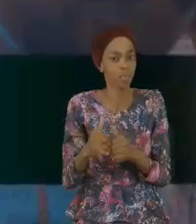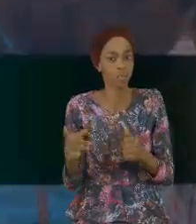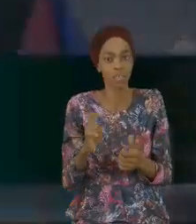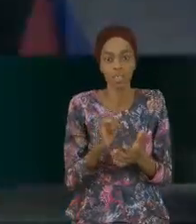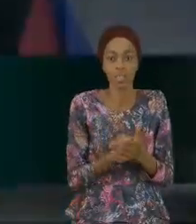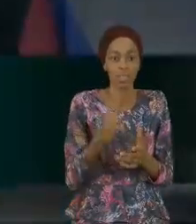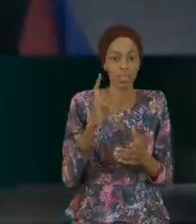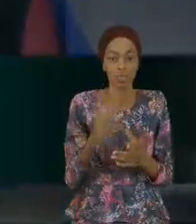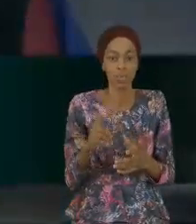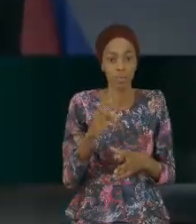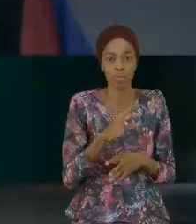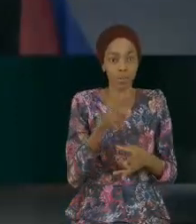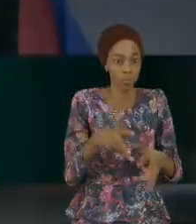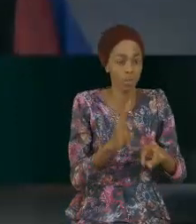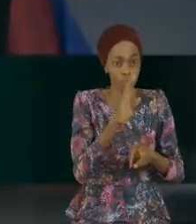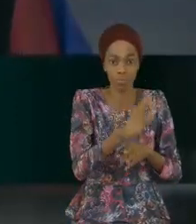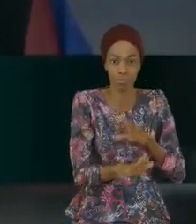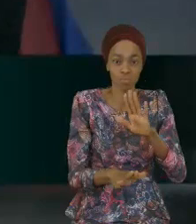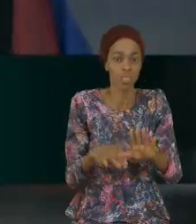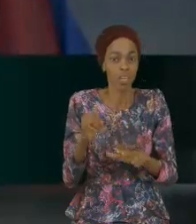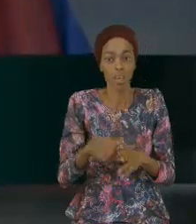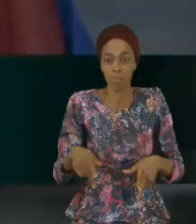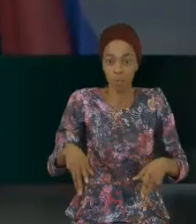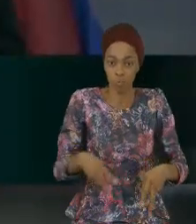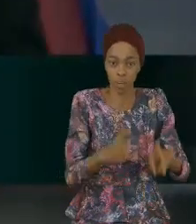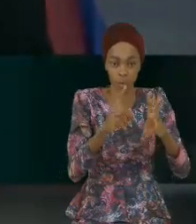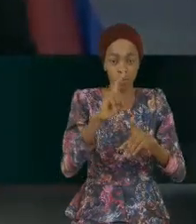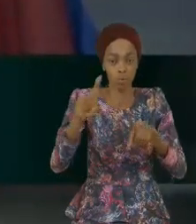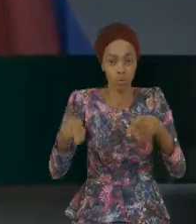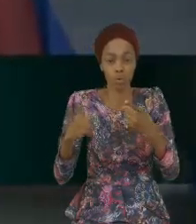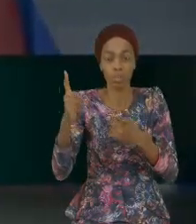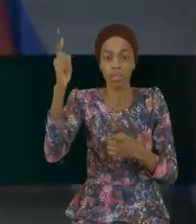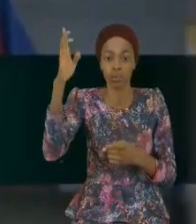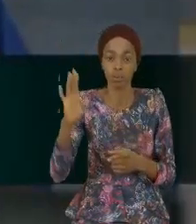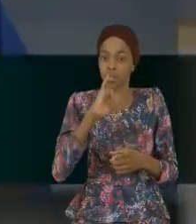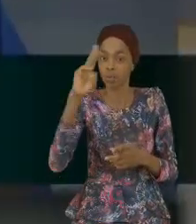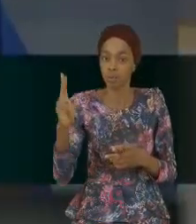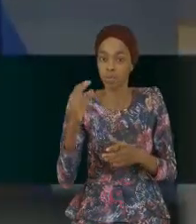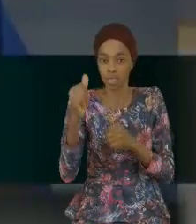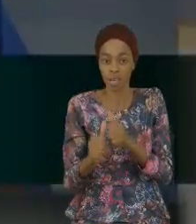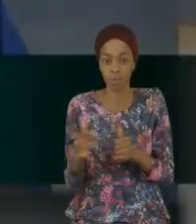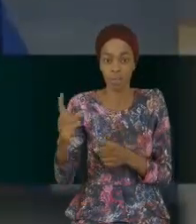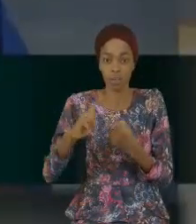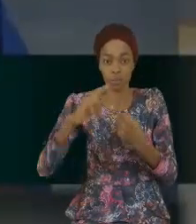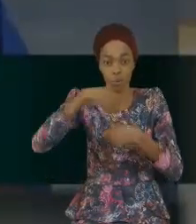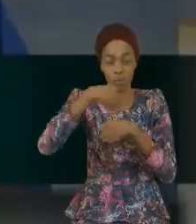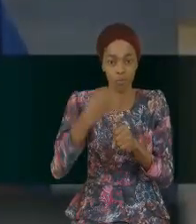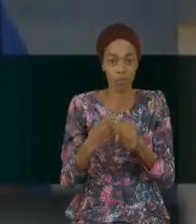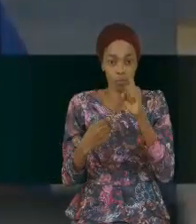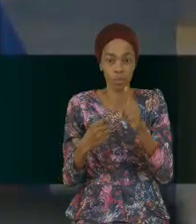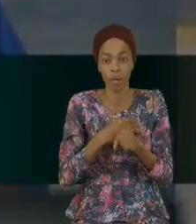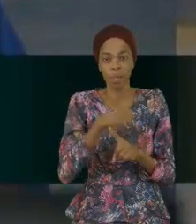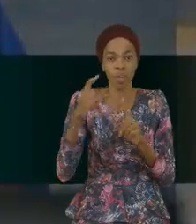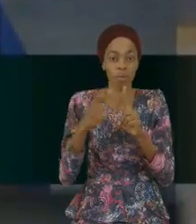every road you tread, and every path you take, the Lord is using everything to form you. And when